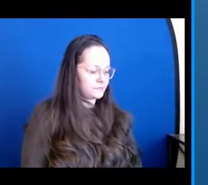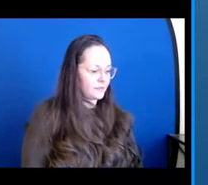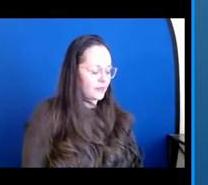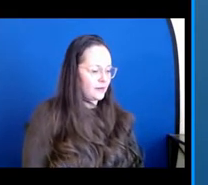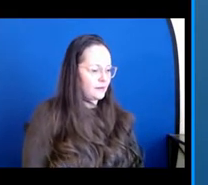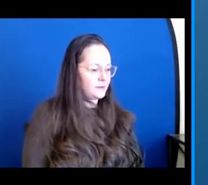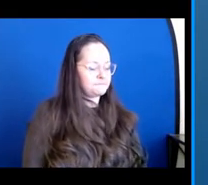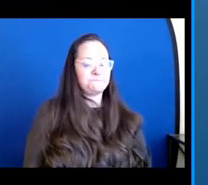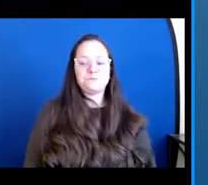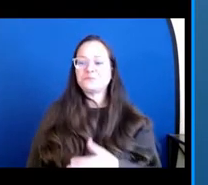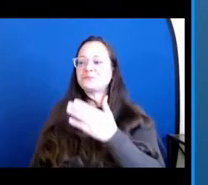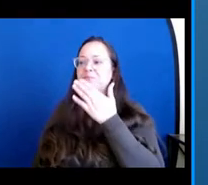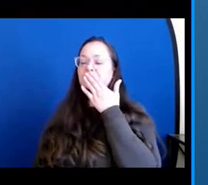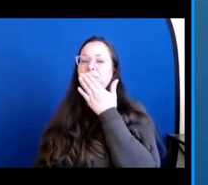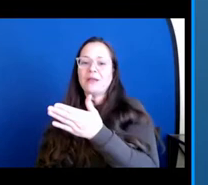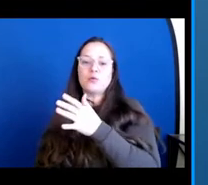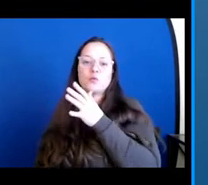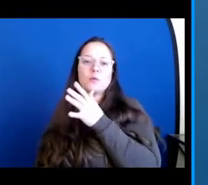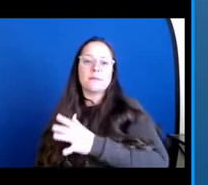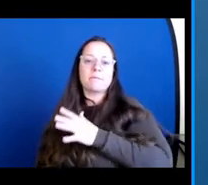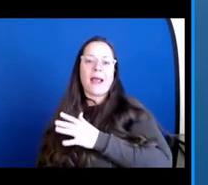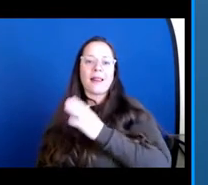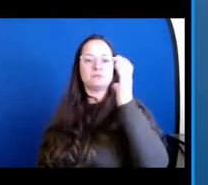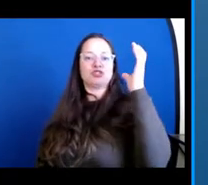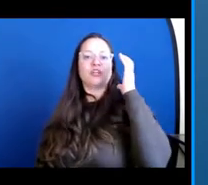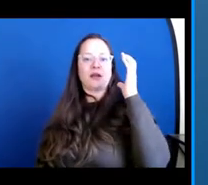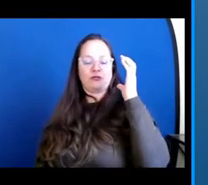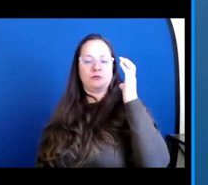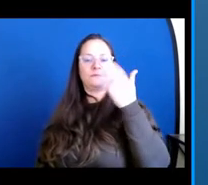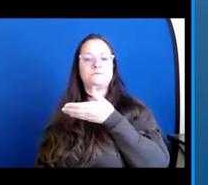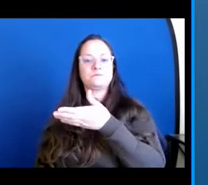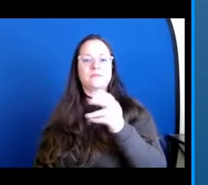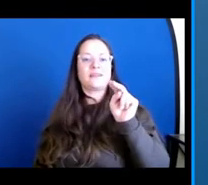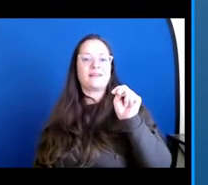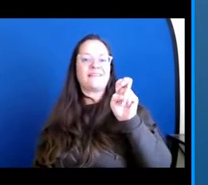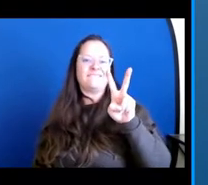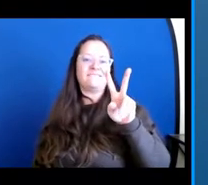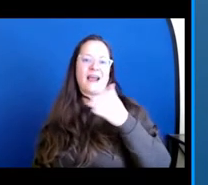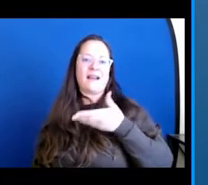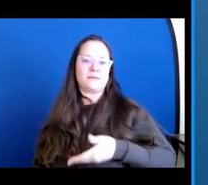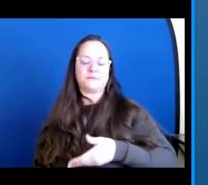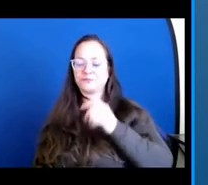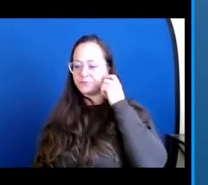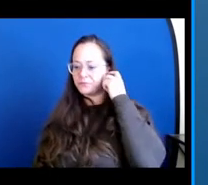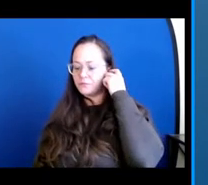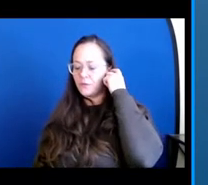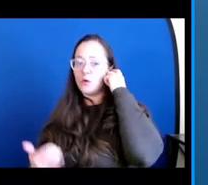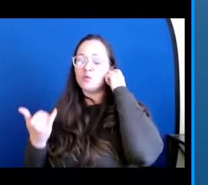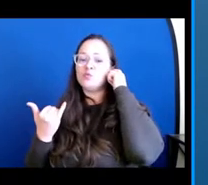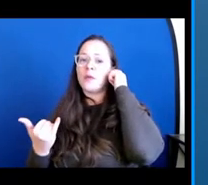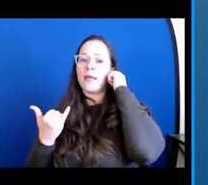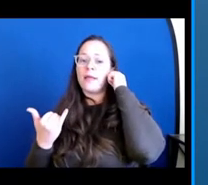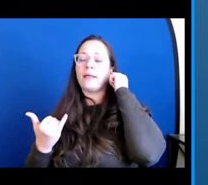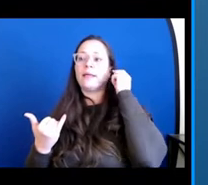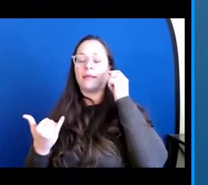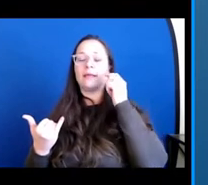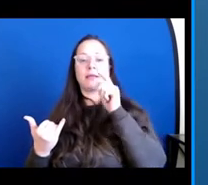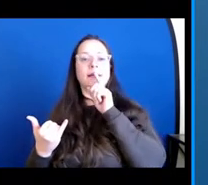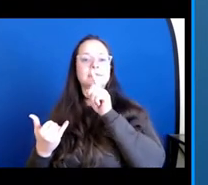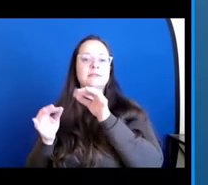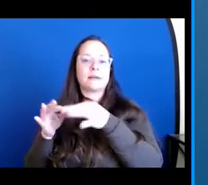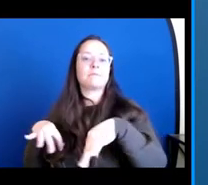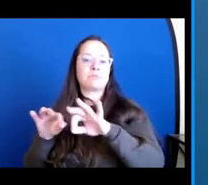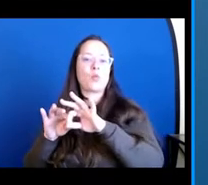thank you madam chair and Mr chair Artie Blanco Nevada today is an important